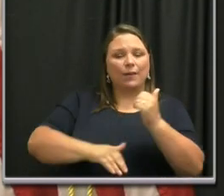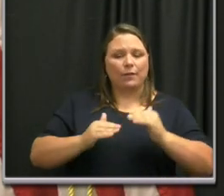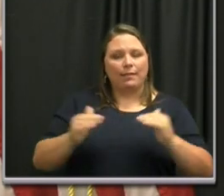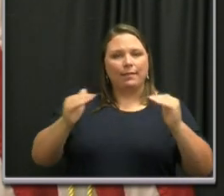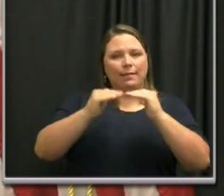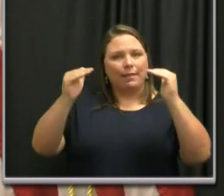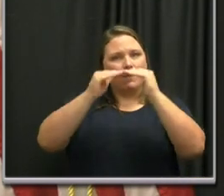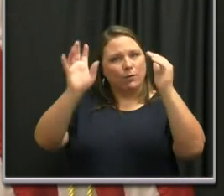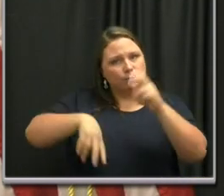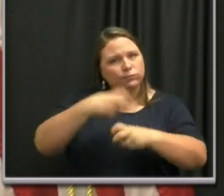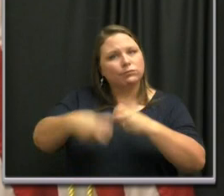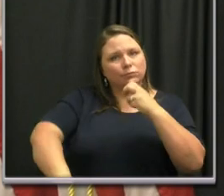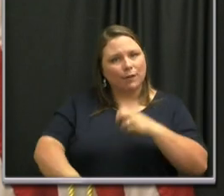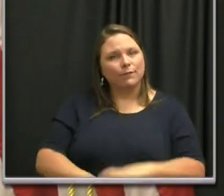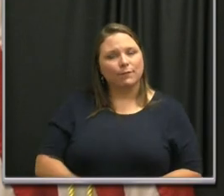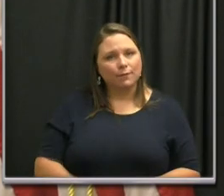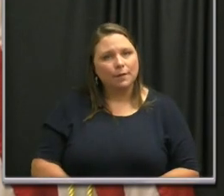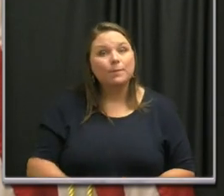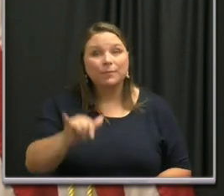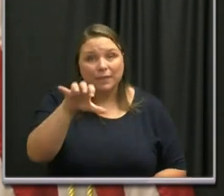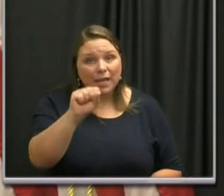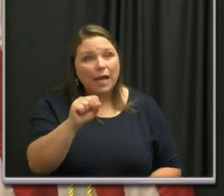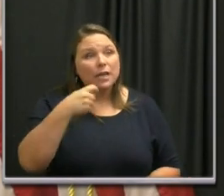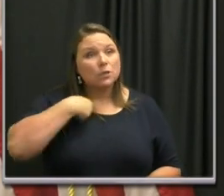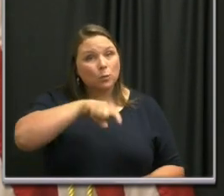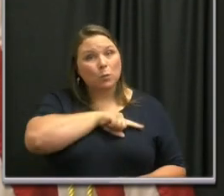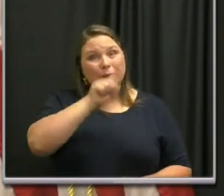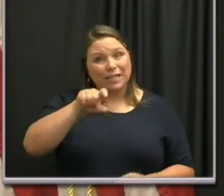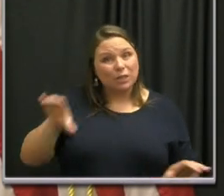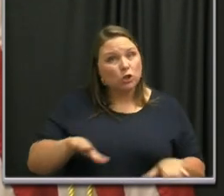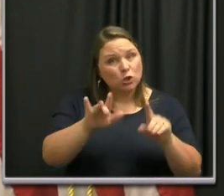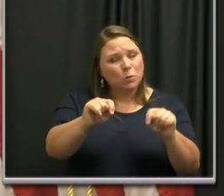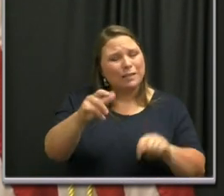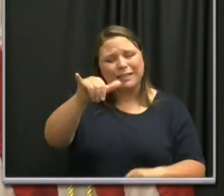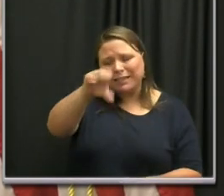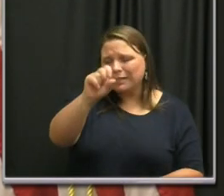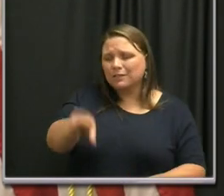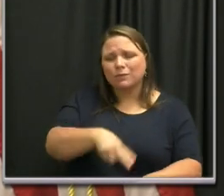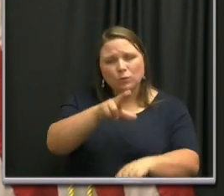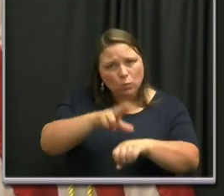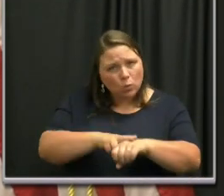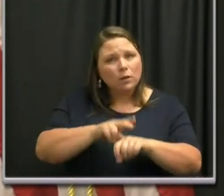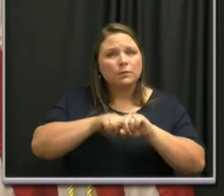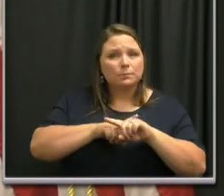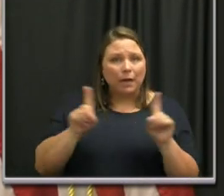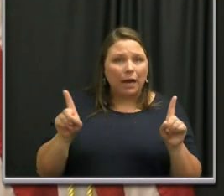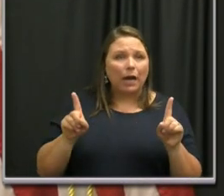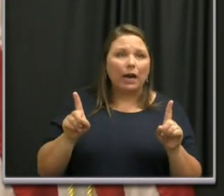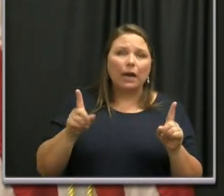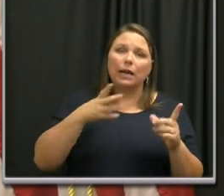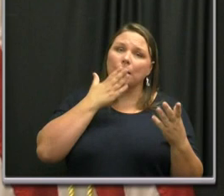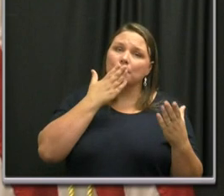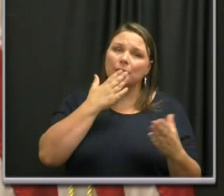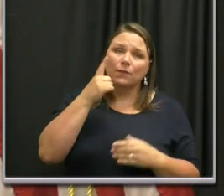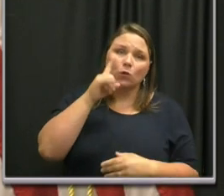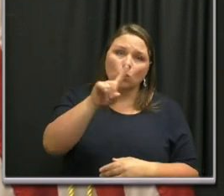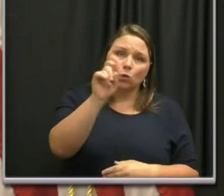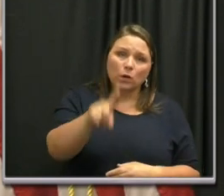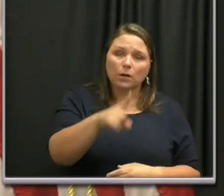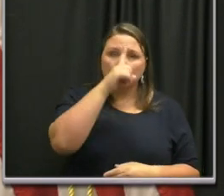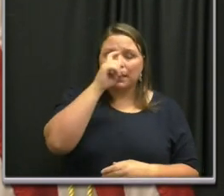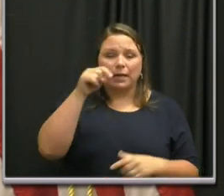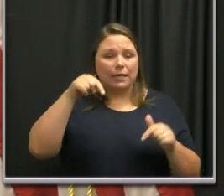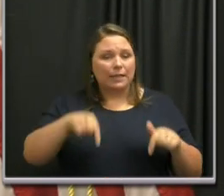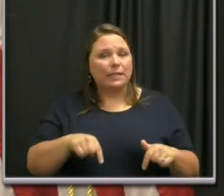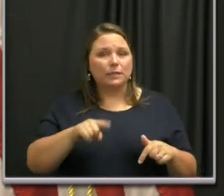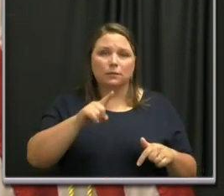And yes, do we need to get on with it? Yes, for sure. But I'm grateful for your question because this is